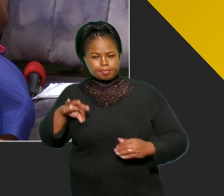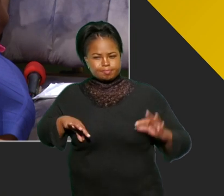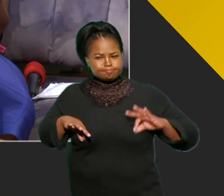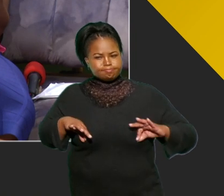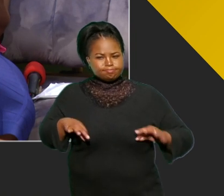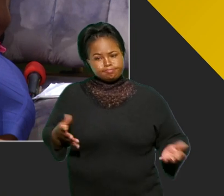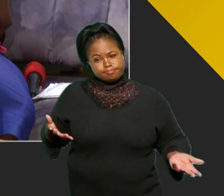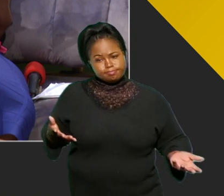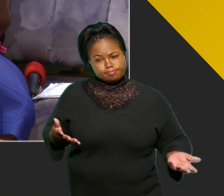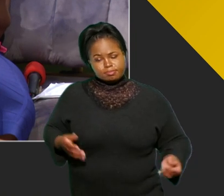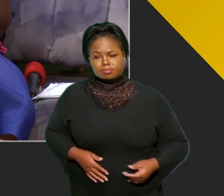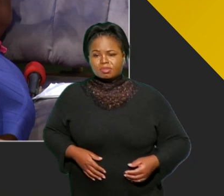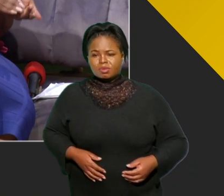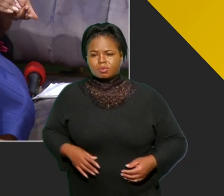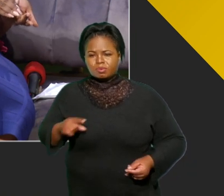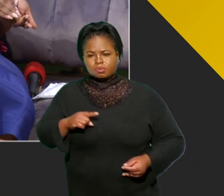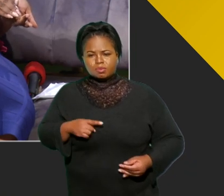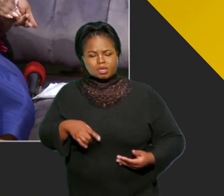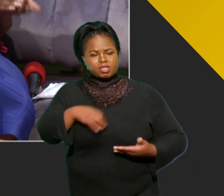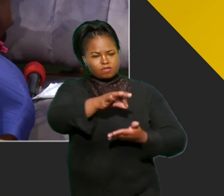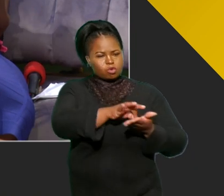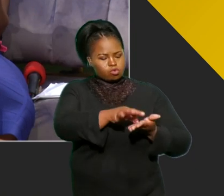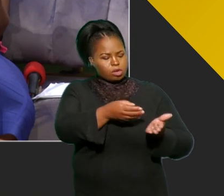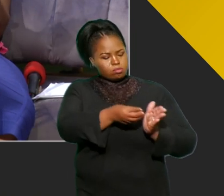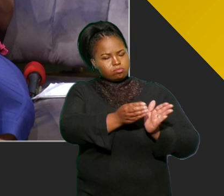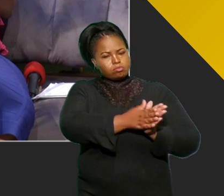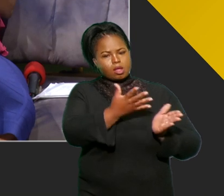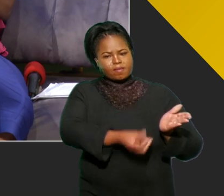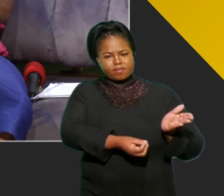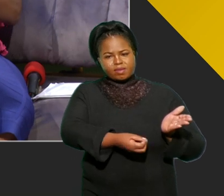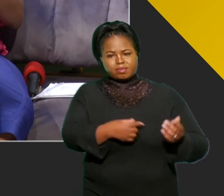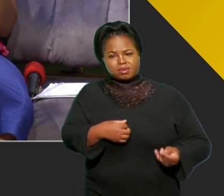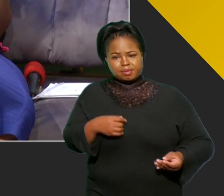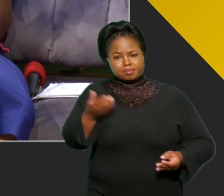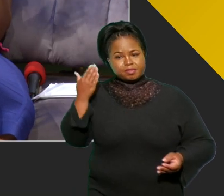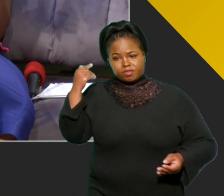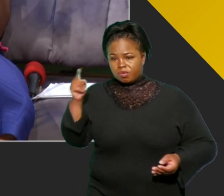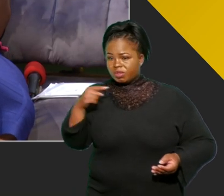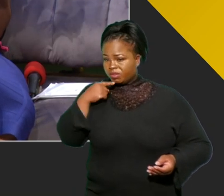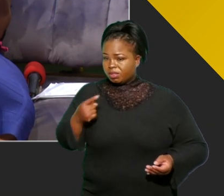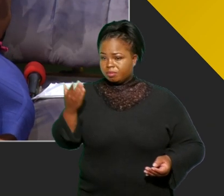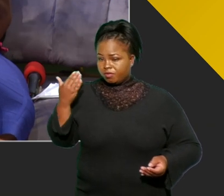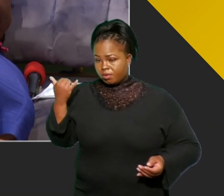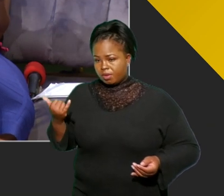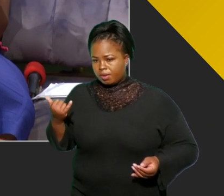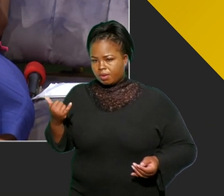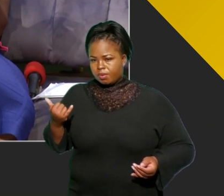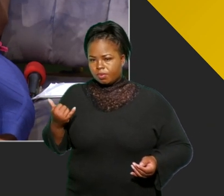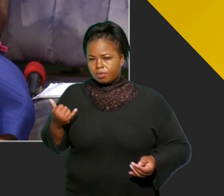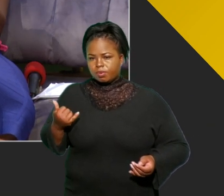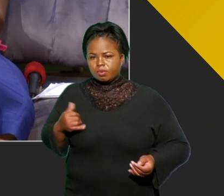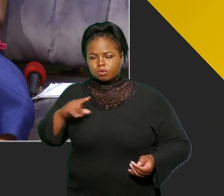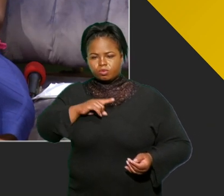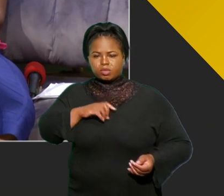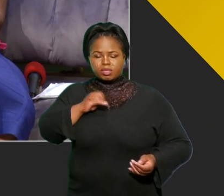because if there's a lease in place, the lease kind of, and I think that's what the gentleman that spoke just now was talking about.